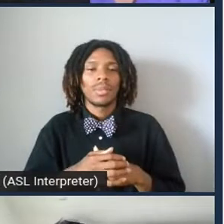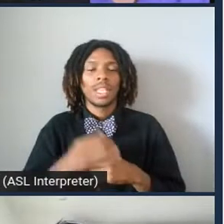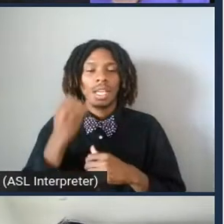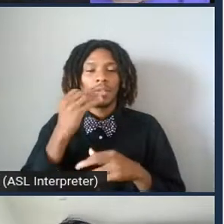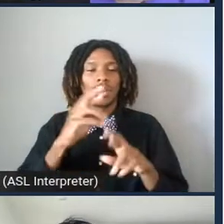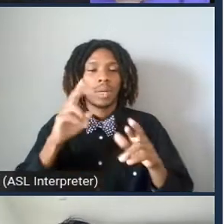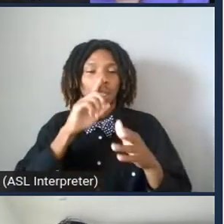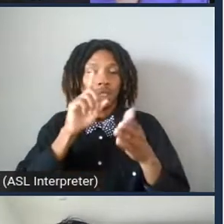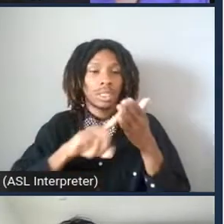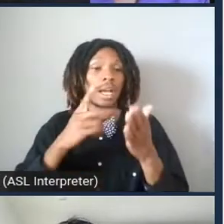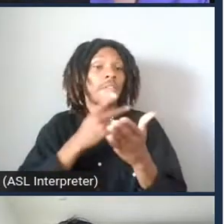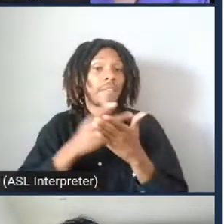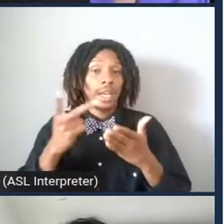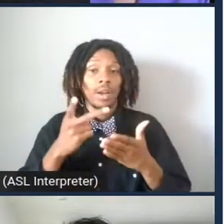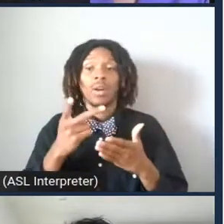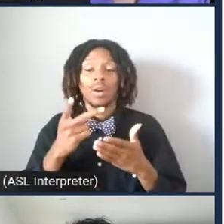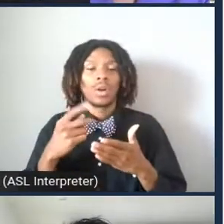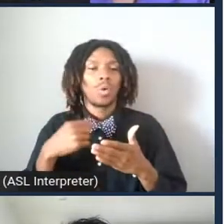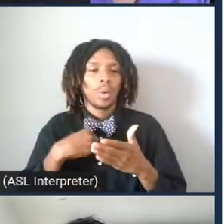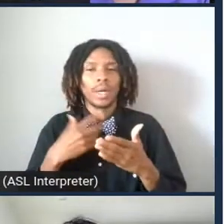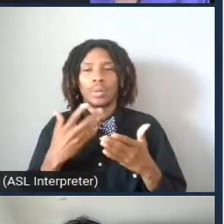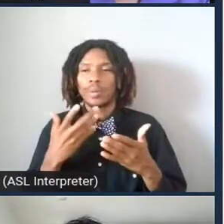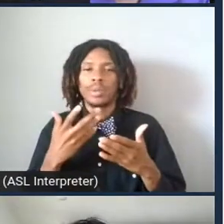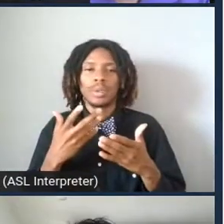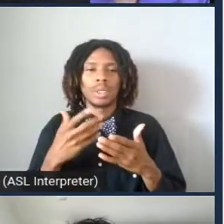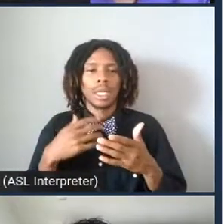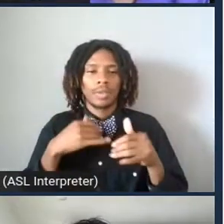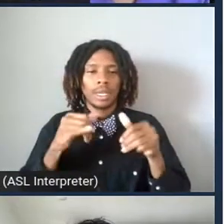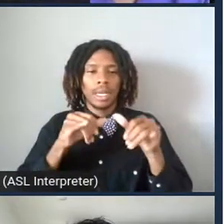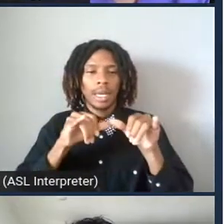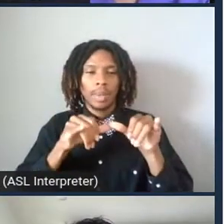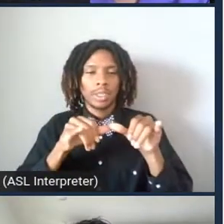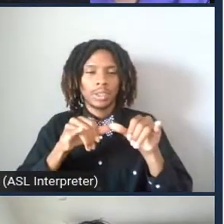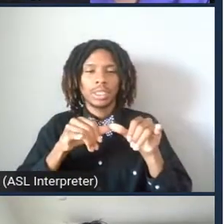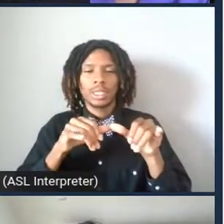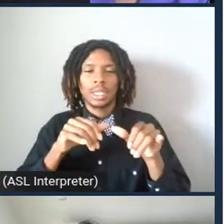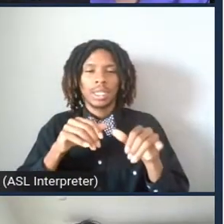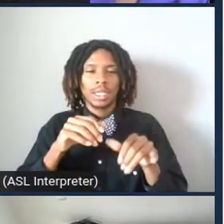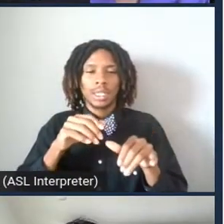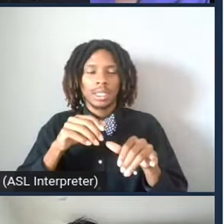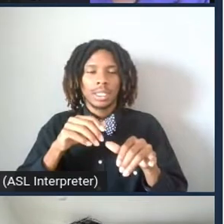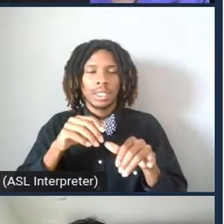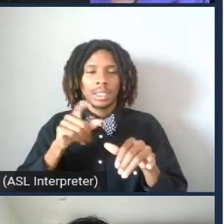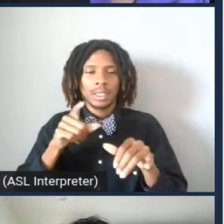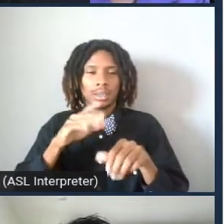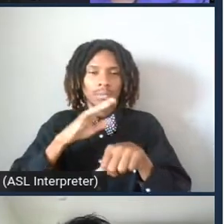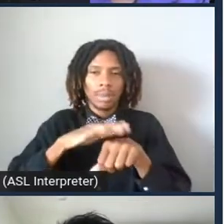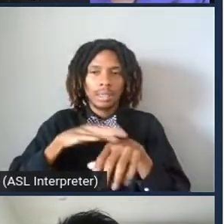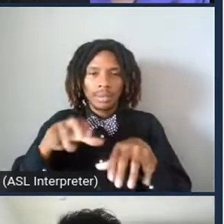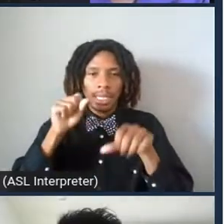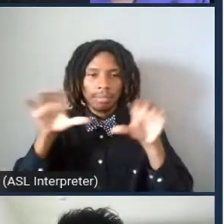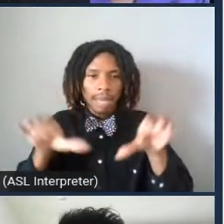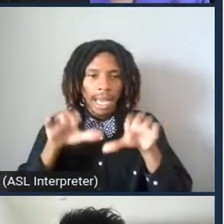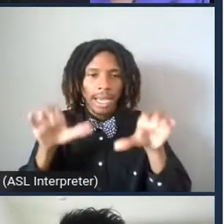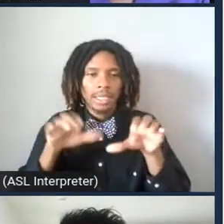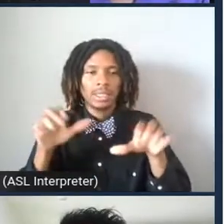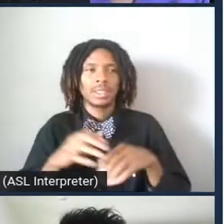check fails, we'll push a metric to CloudWatch, and you can use that to alarm and take some actions.